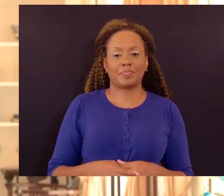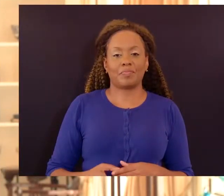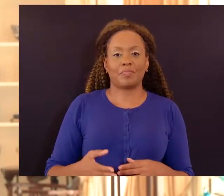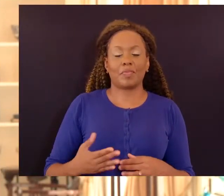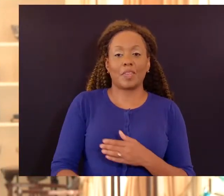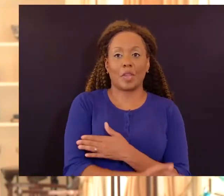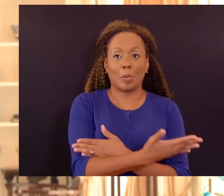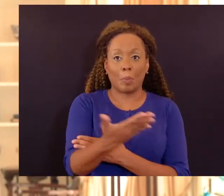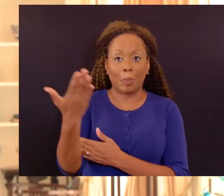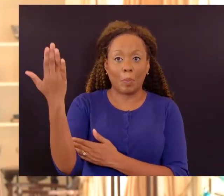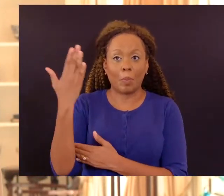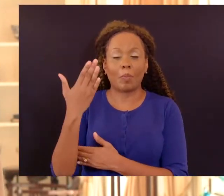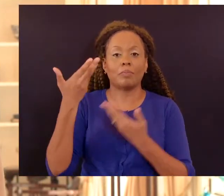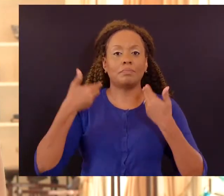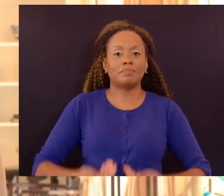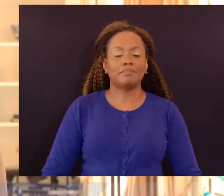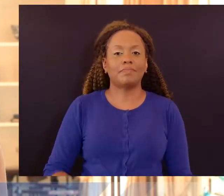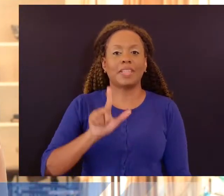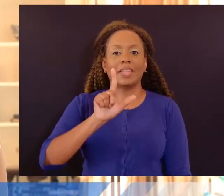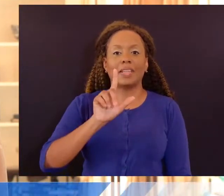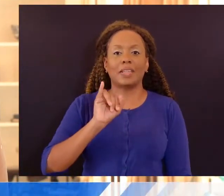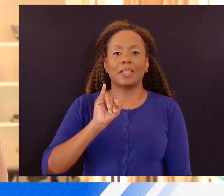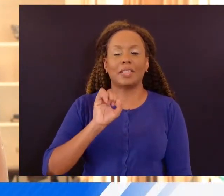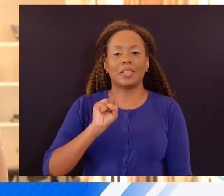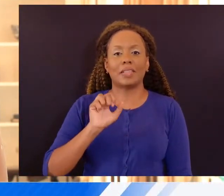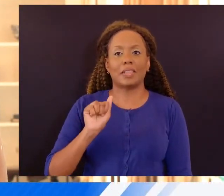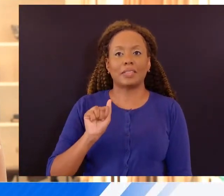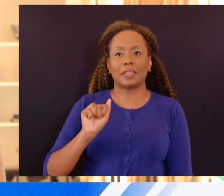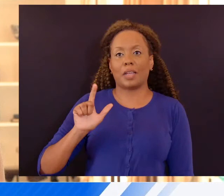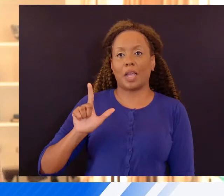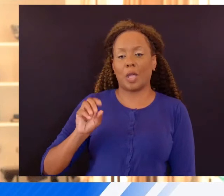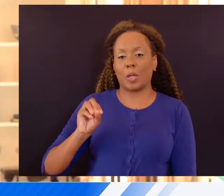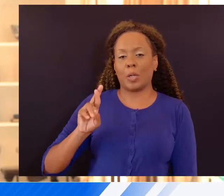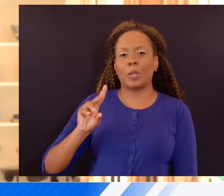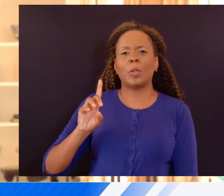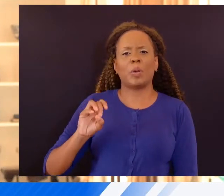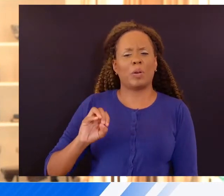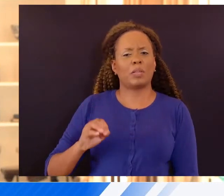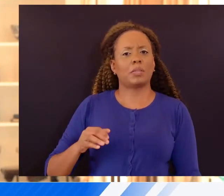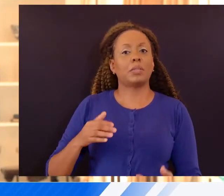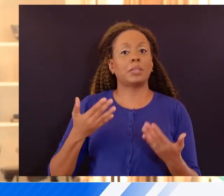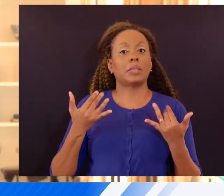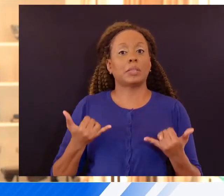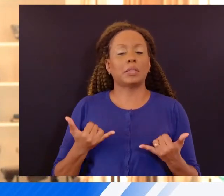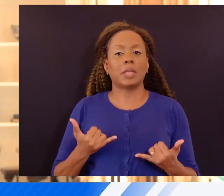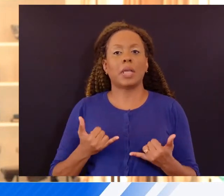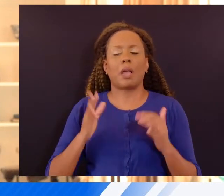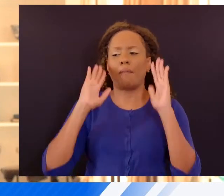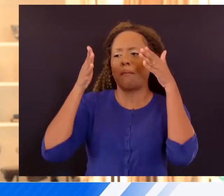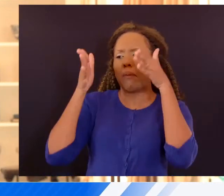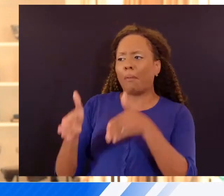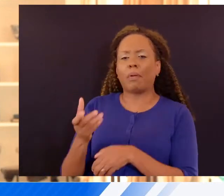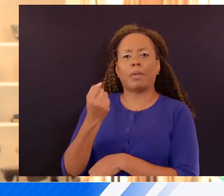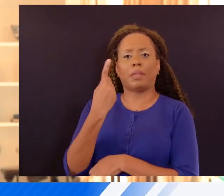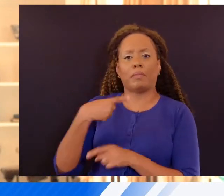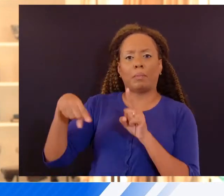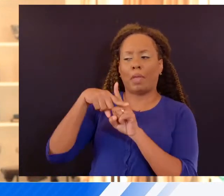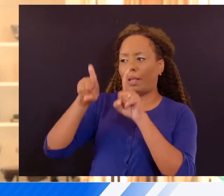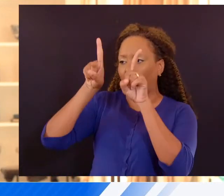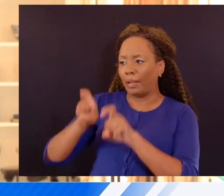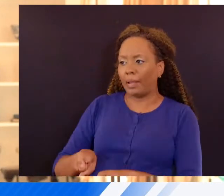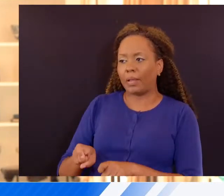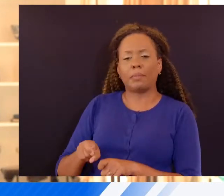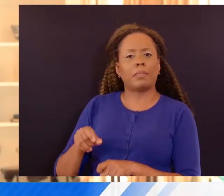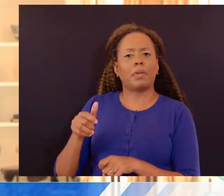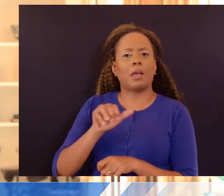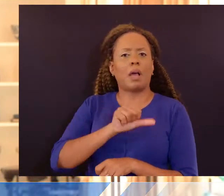Good morning, everyone. I'm Lisa Lord, and thank you for joining for this media briefing, which will focus on the Common Entrance Examination and other matters